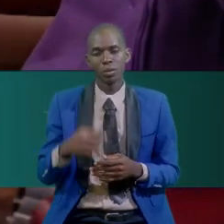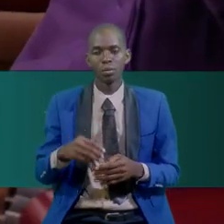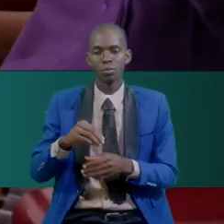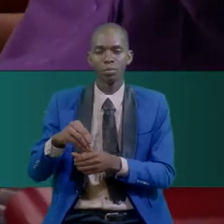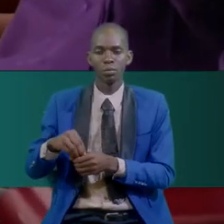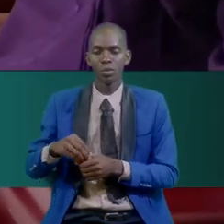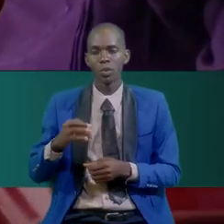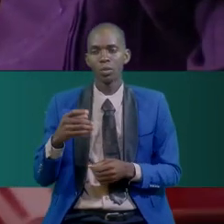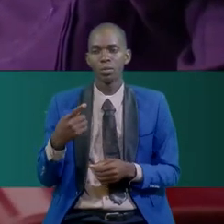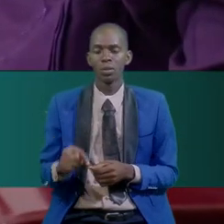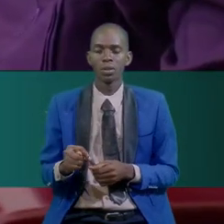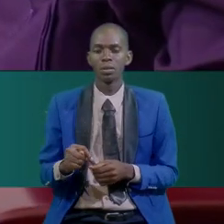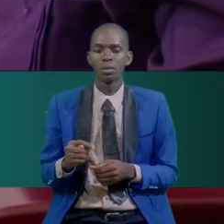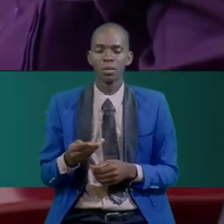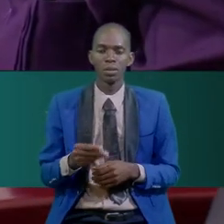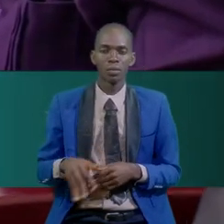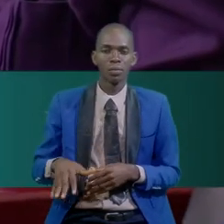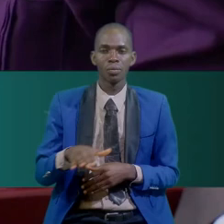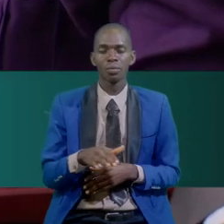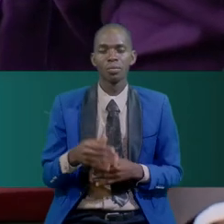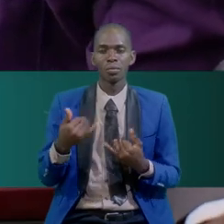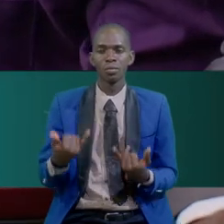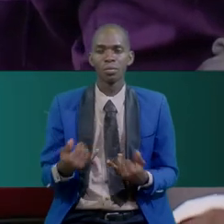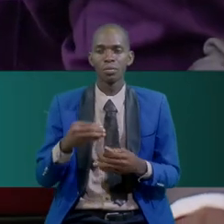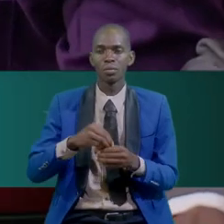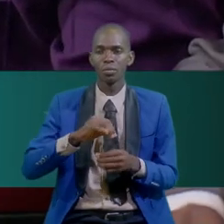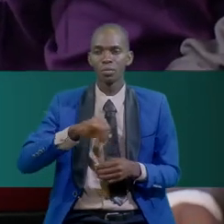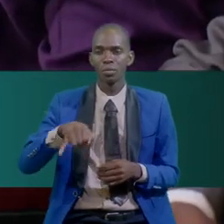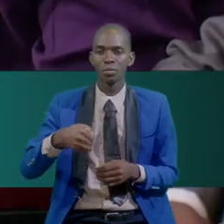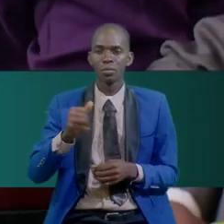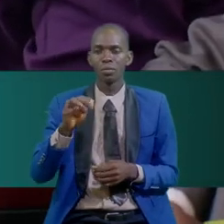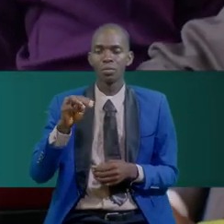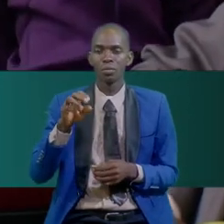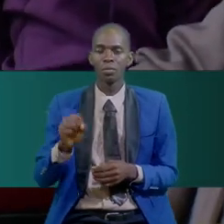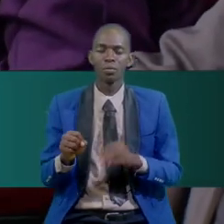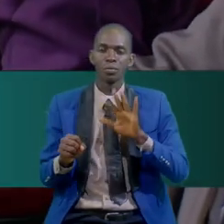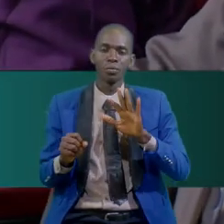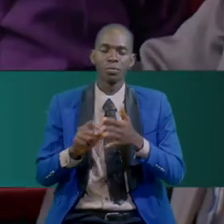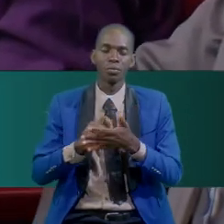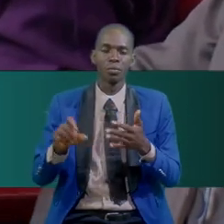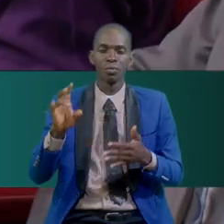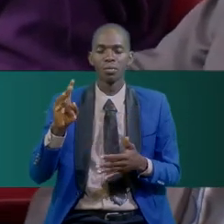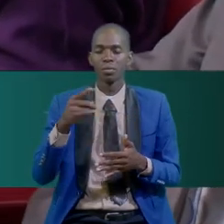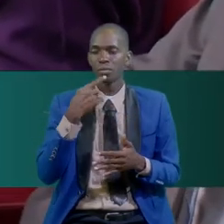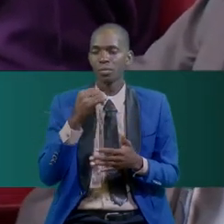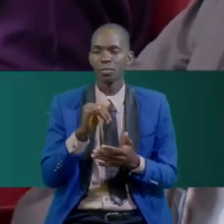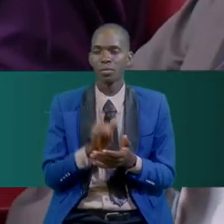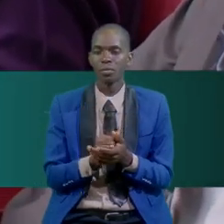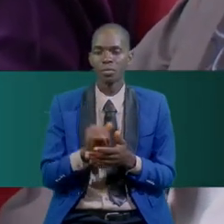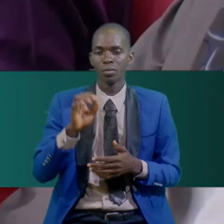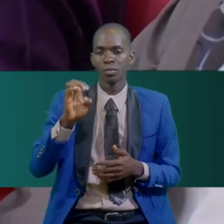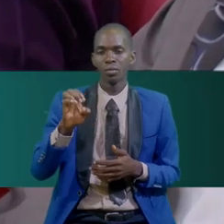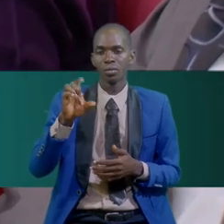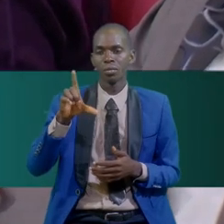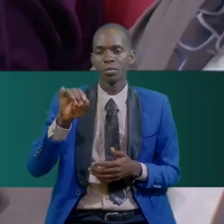chapter 5, reading from verse 17, it says, Elias was a man subject to like